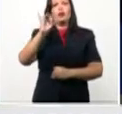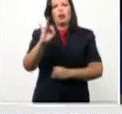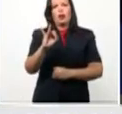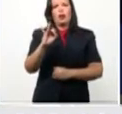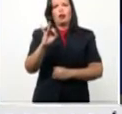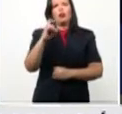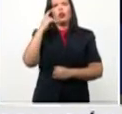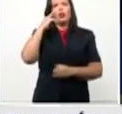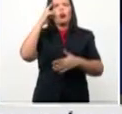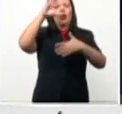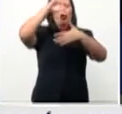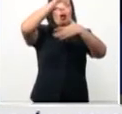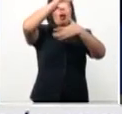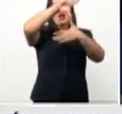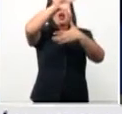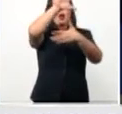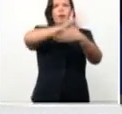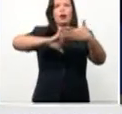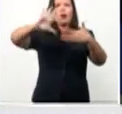is of